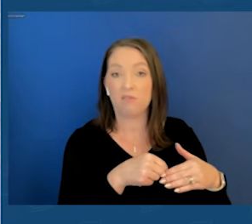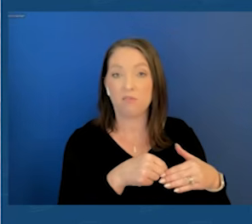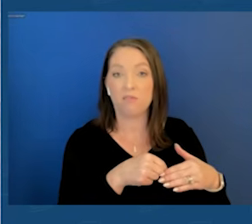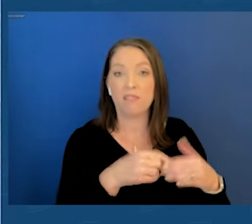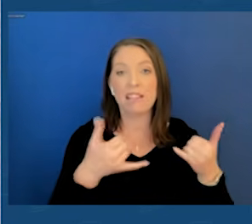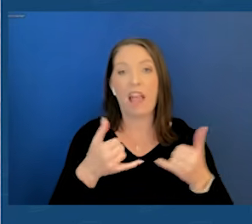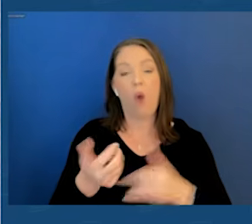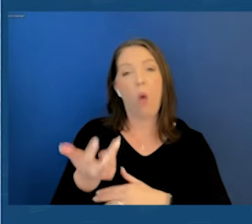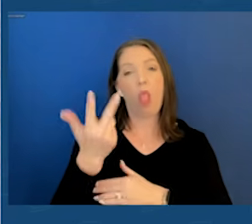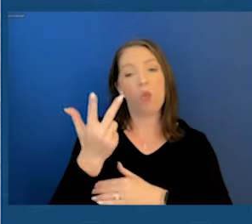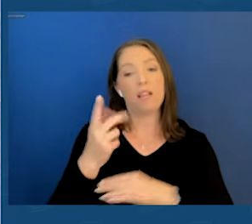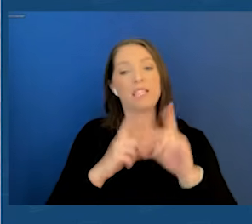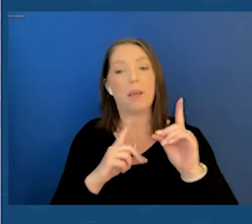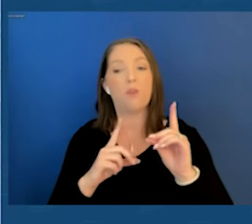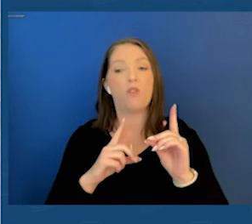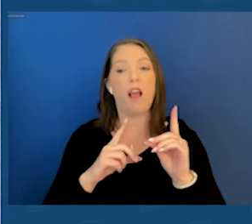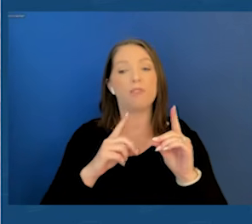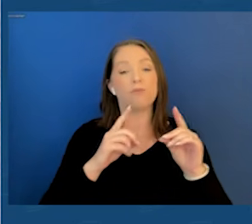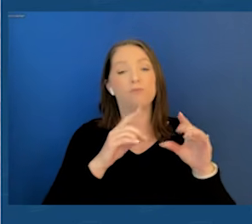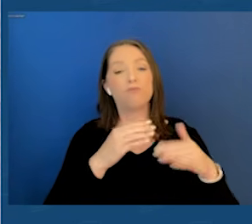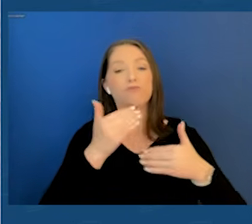us out of this hole.